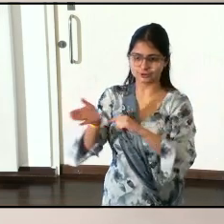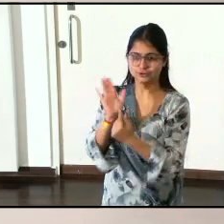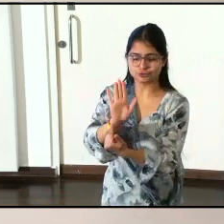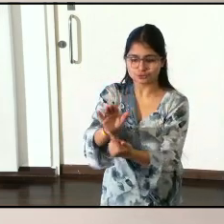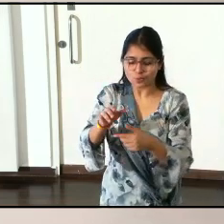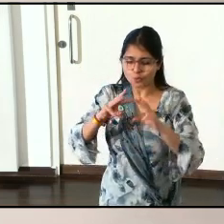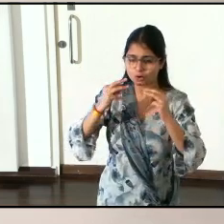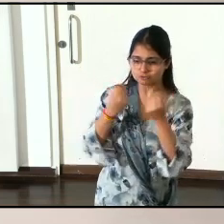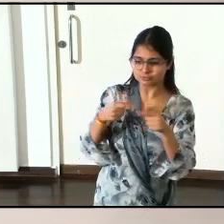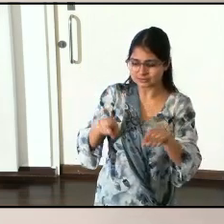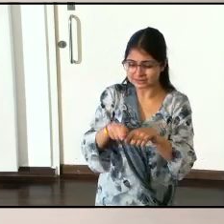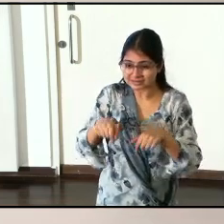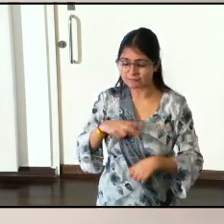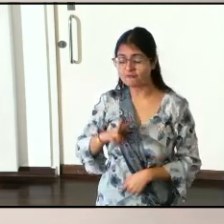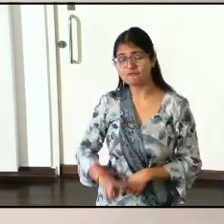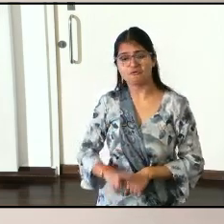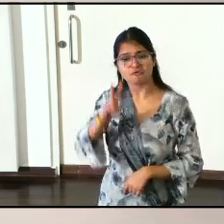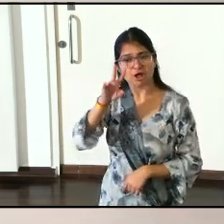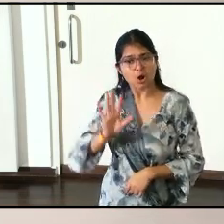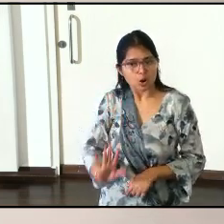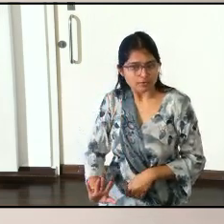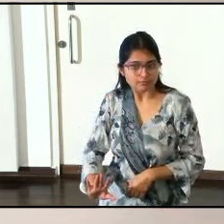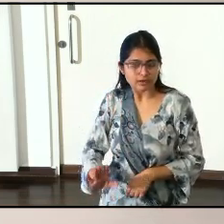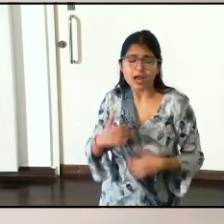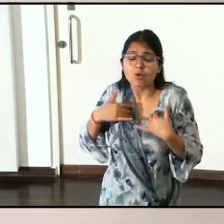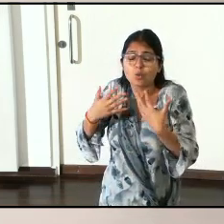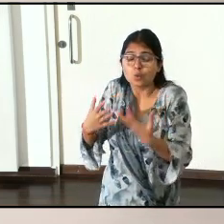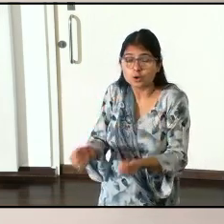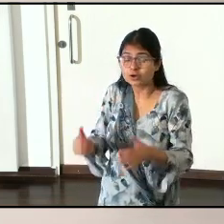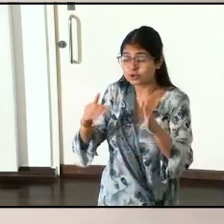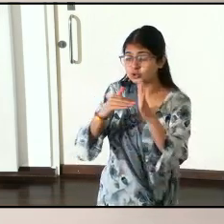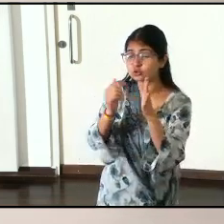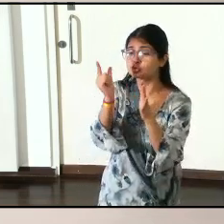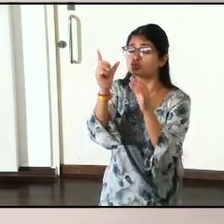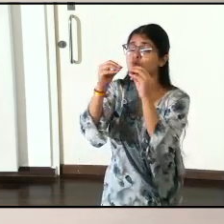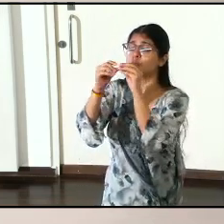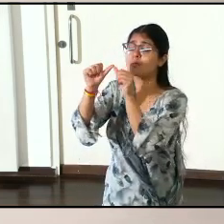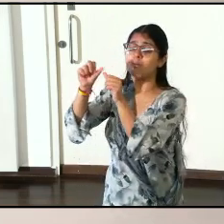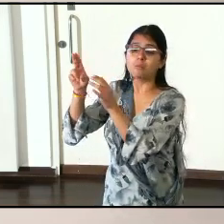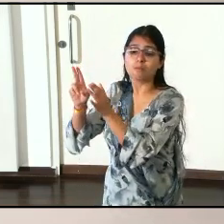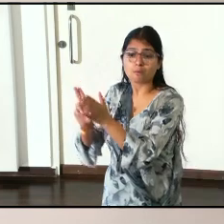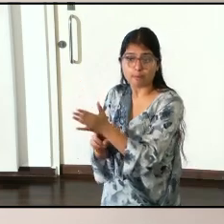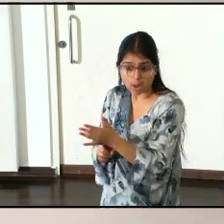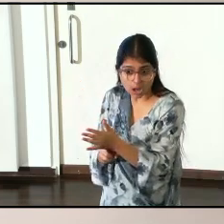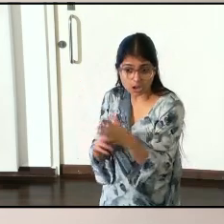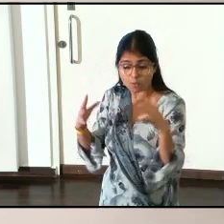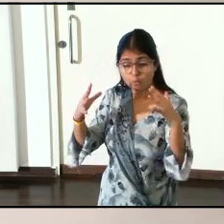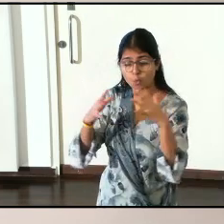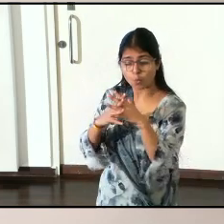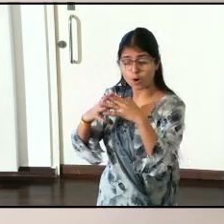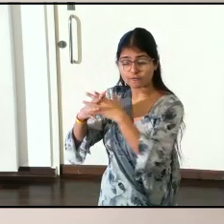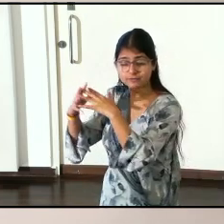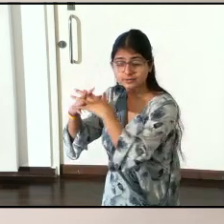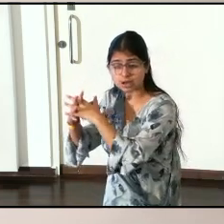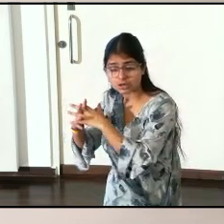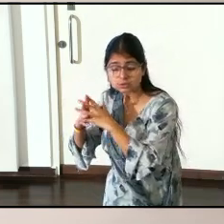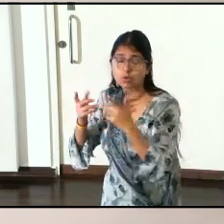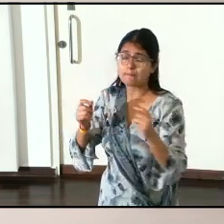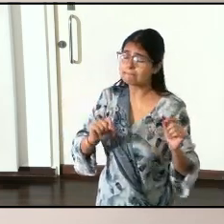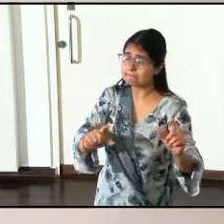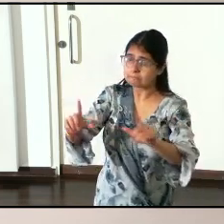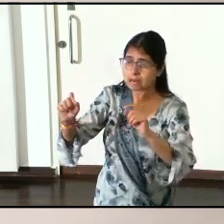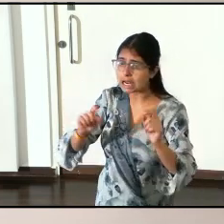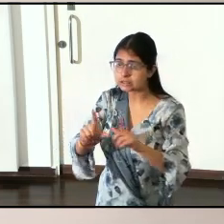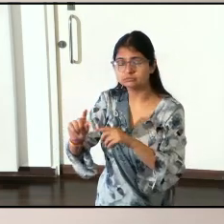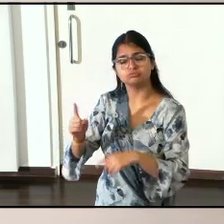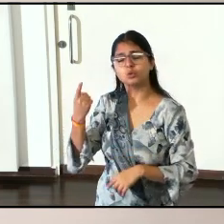Zuban website page to be the first page, because I want you people to go back and look at that archive and look at the